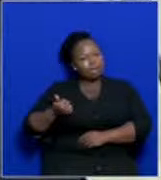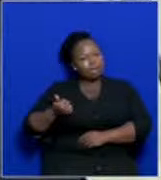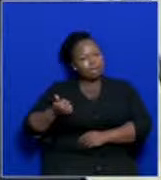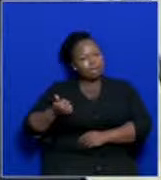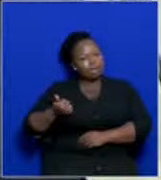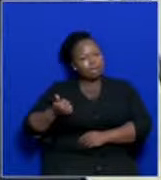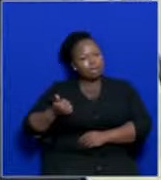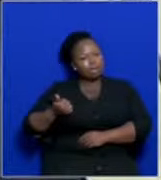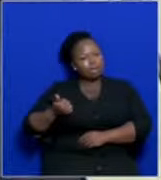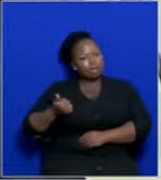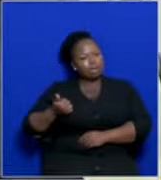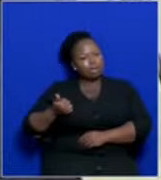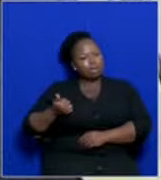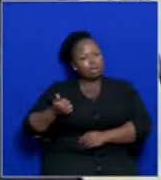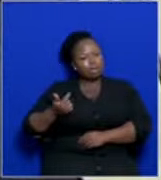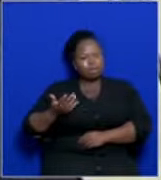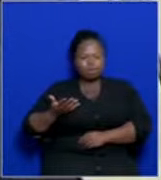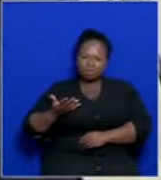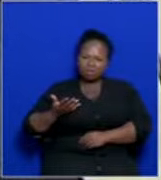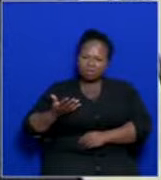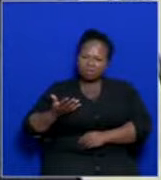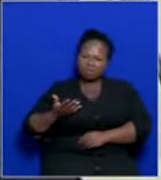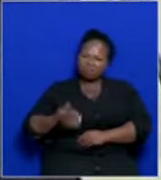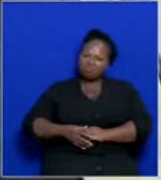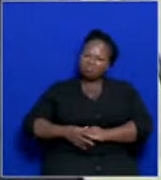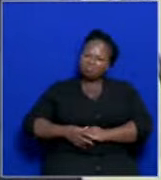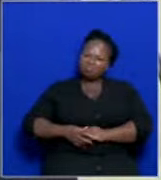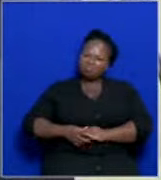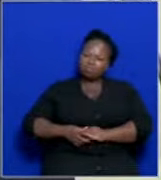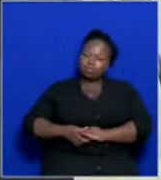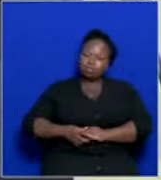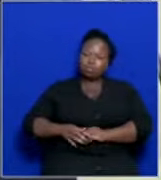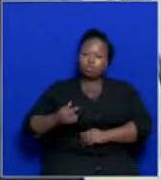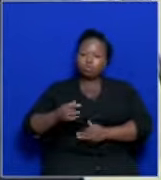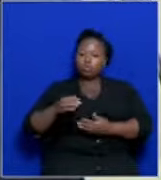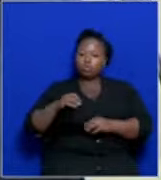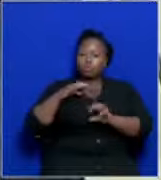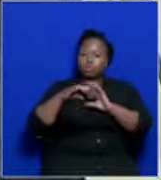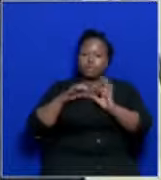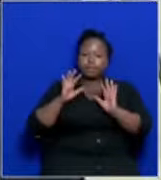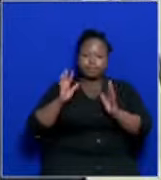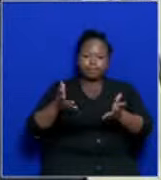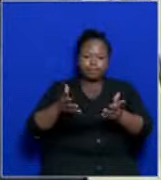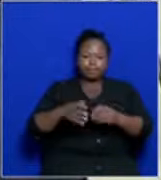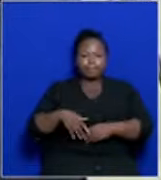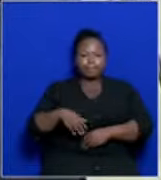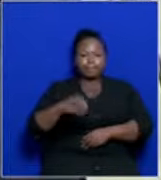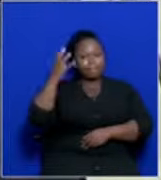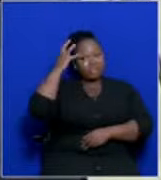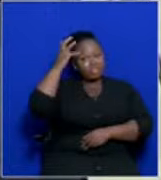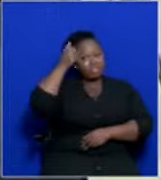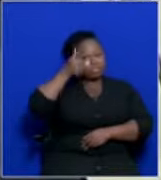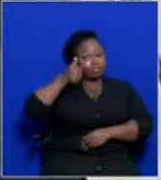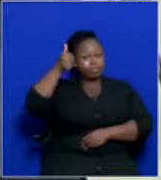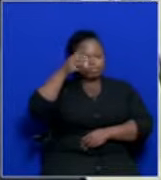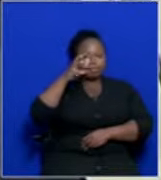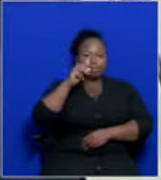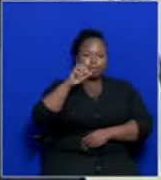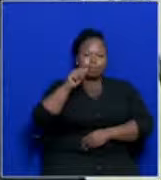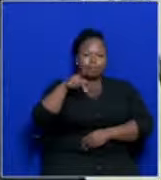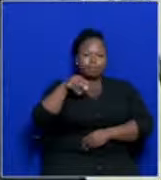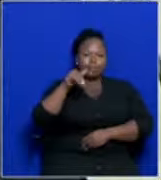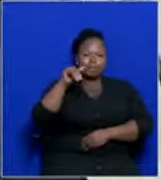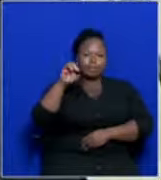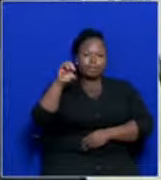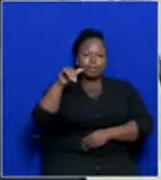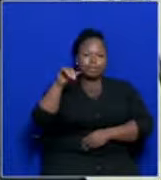the extent necessary. Chief Mabiyeye submitted a letter to this